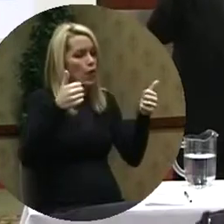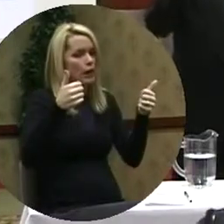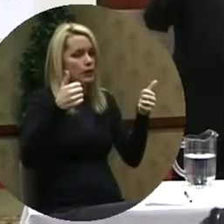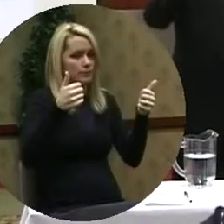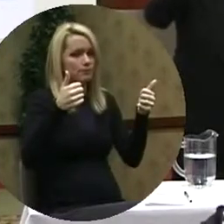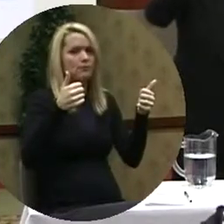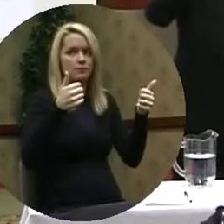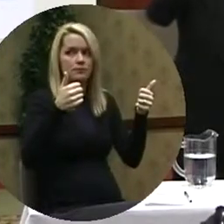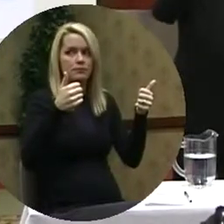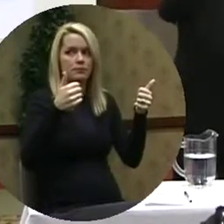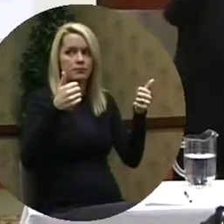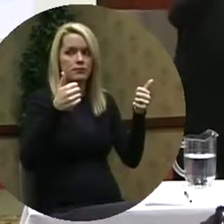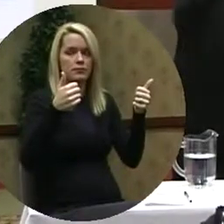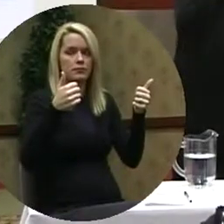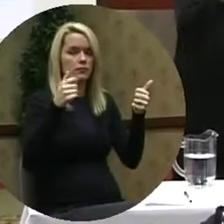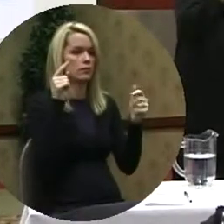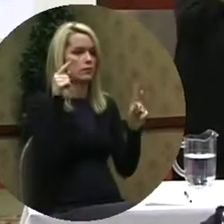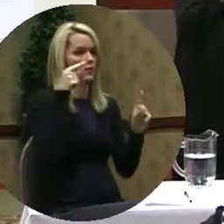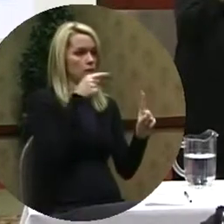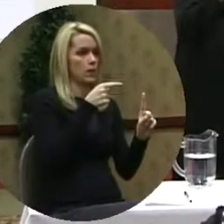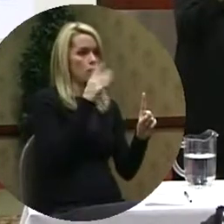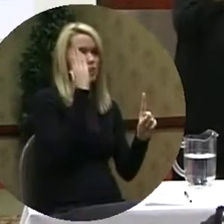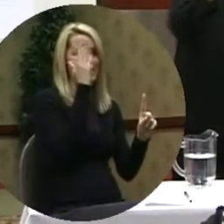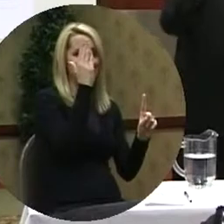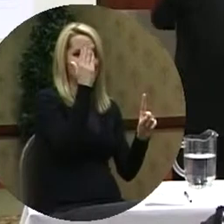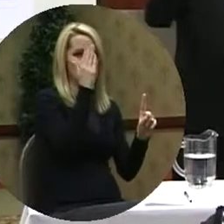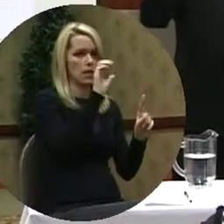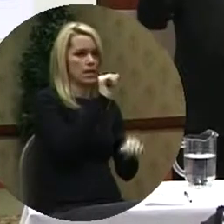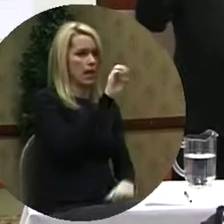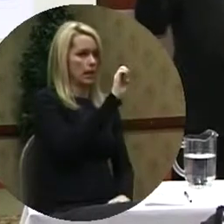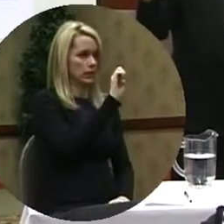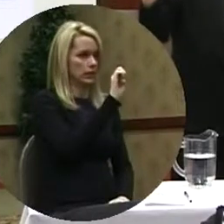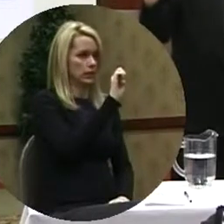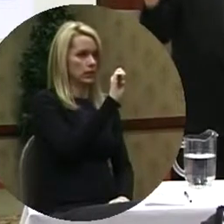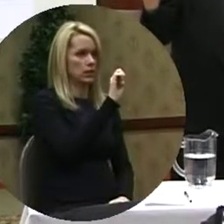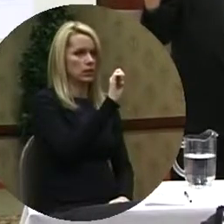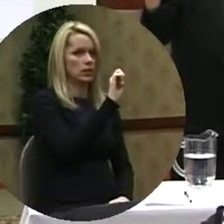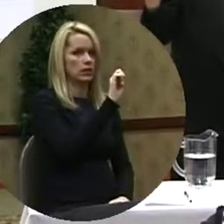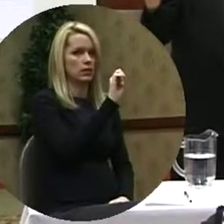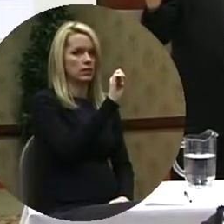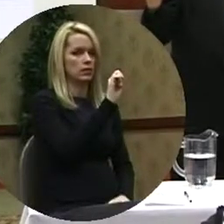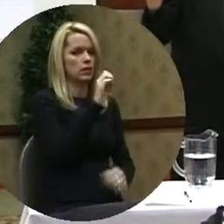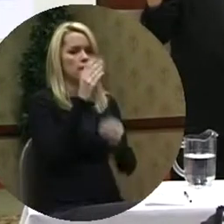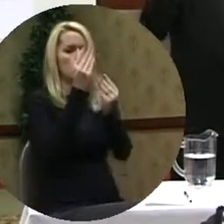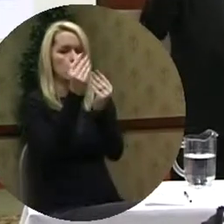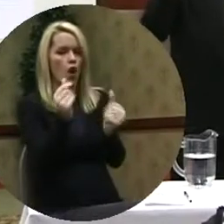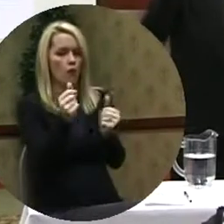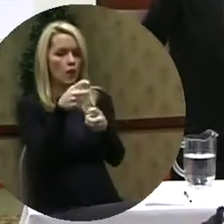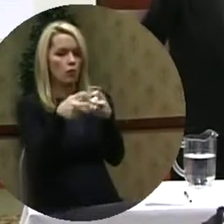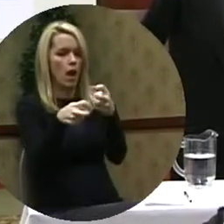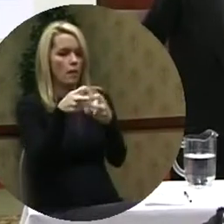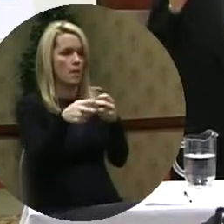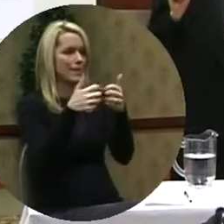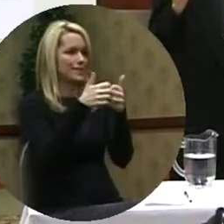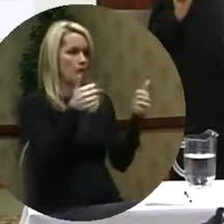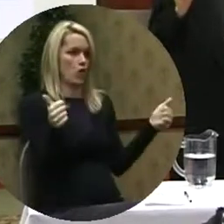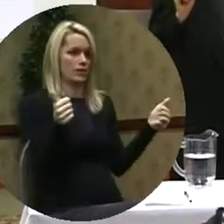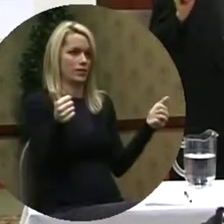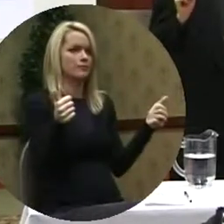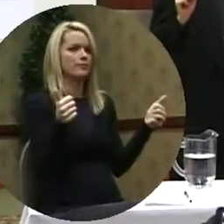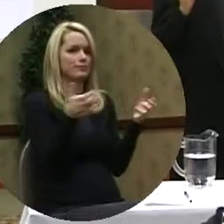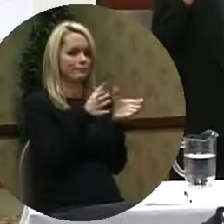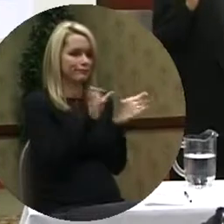things. One is the piece of just presenting the case from trying to solve the problem. And one of the hardest